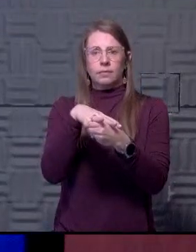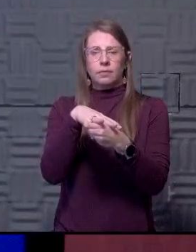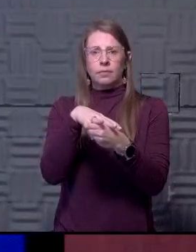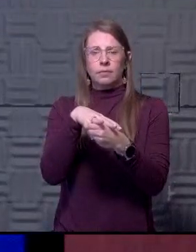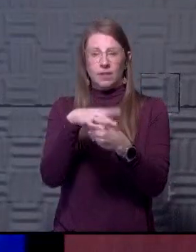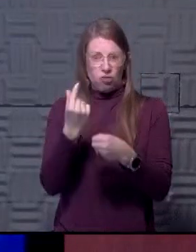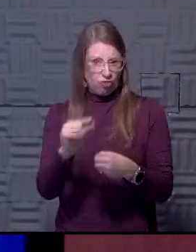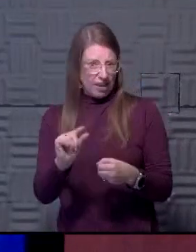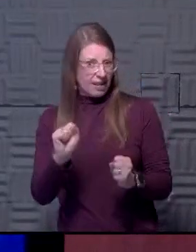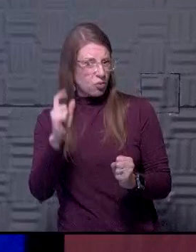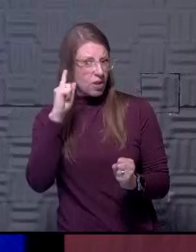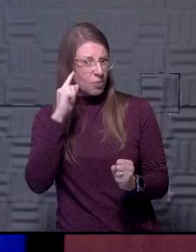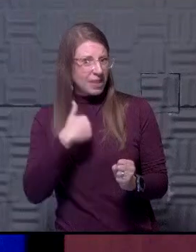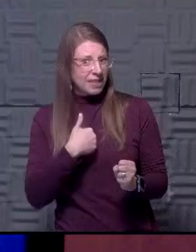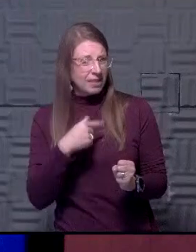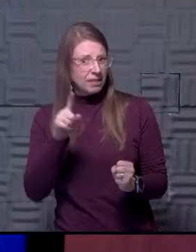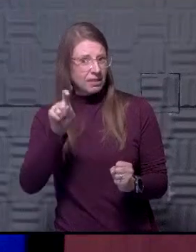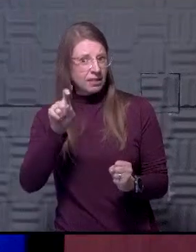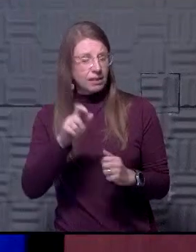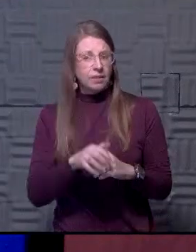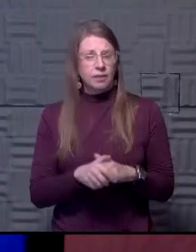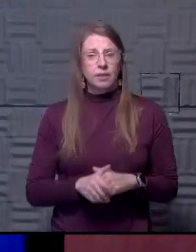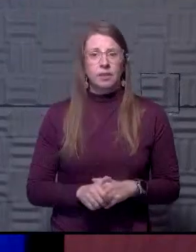it's green, can you hear me?